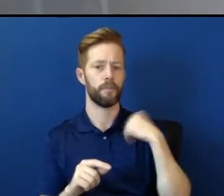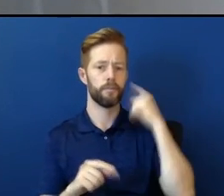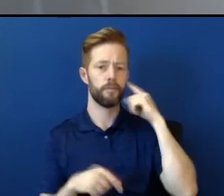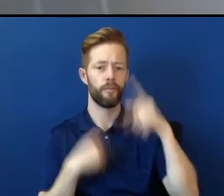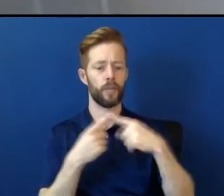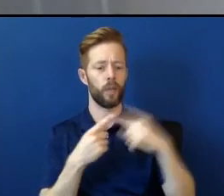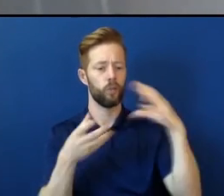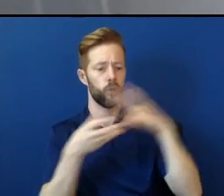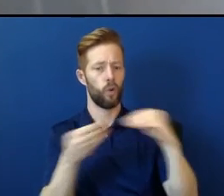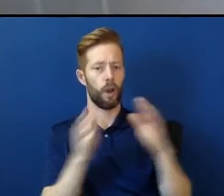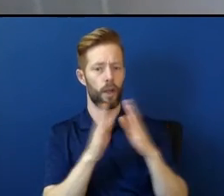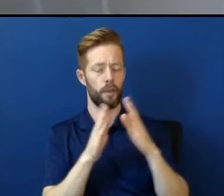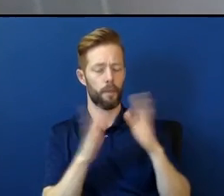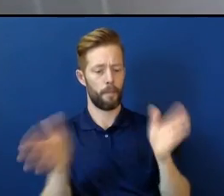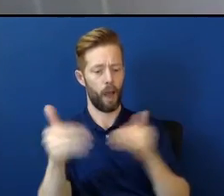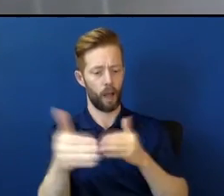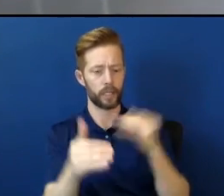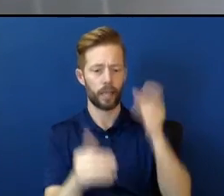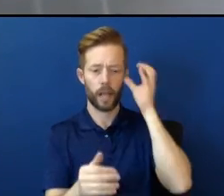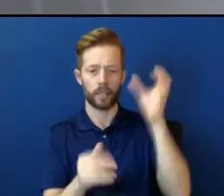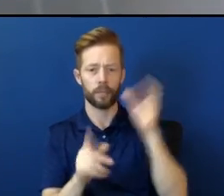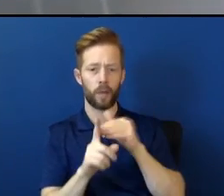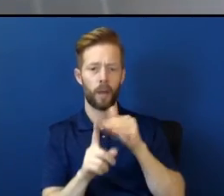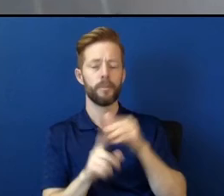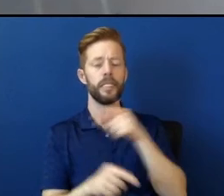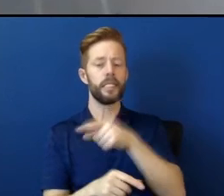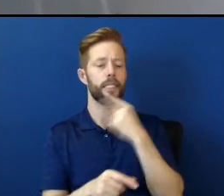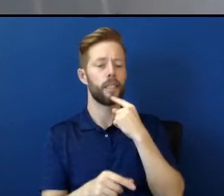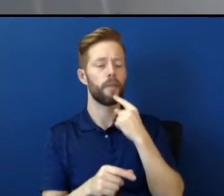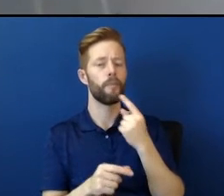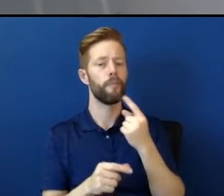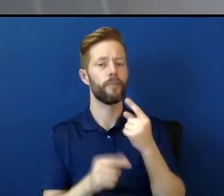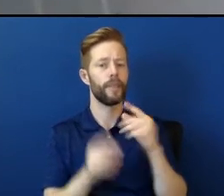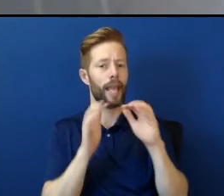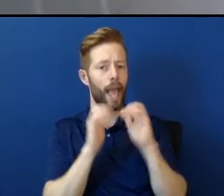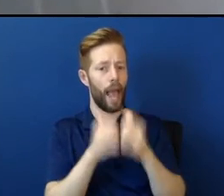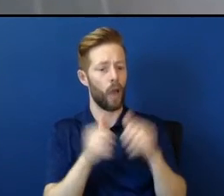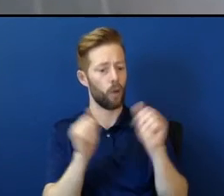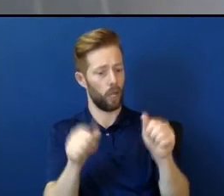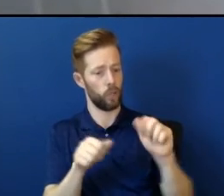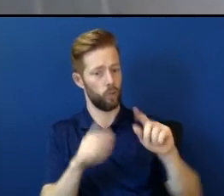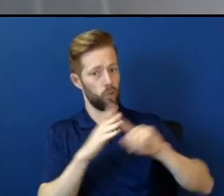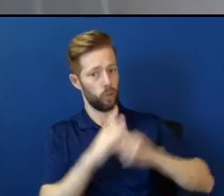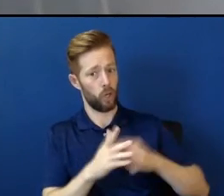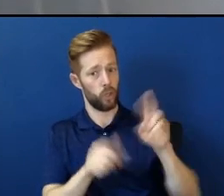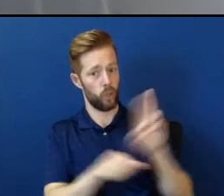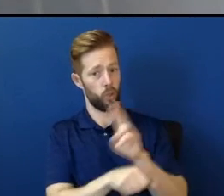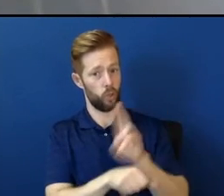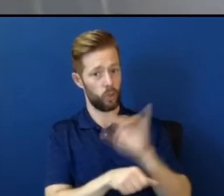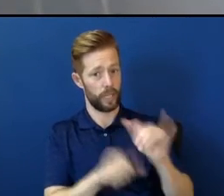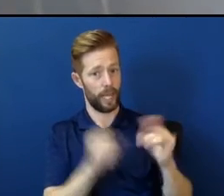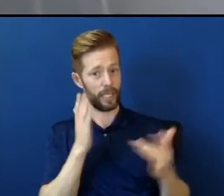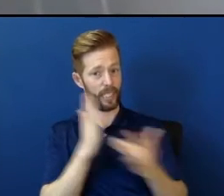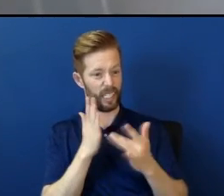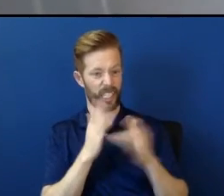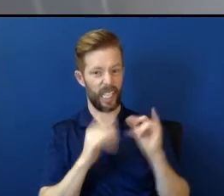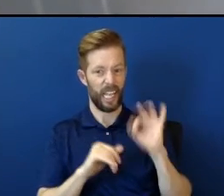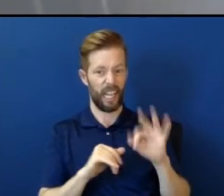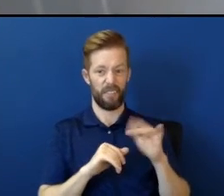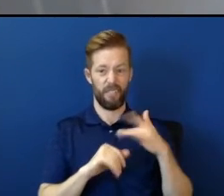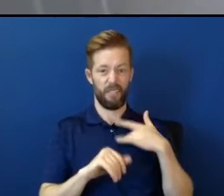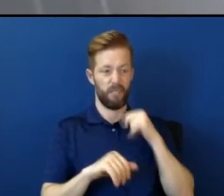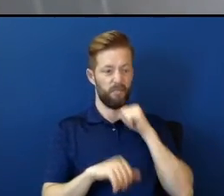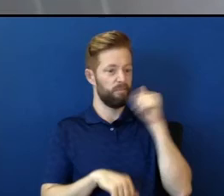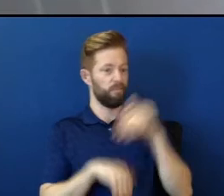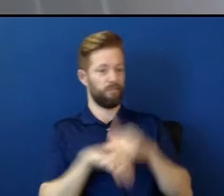about the story box and the concept of prompts. He asked, what are some ways that a person can start to use these techniques if they're not familiar or even